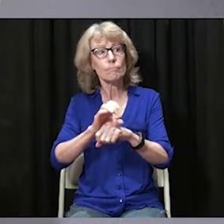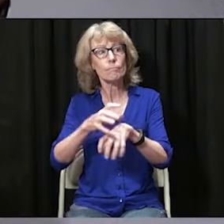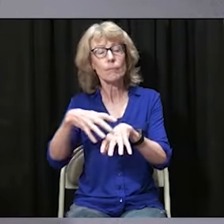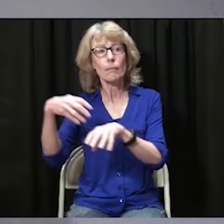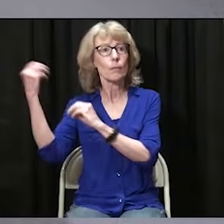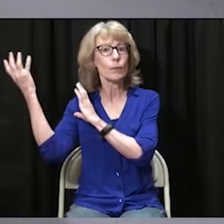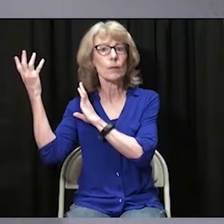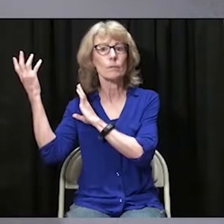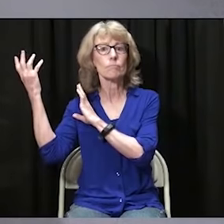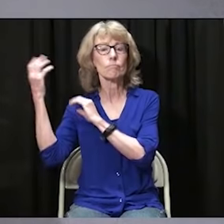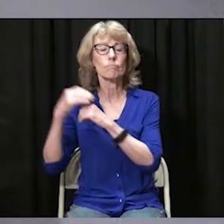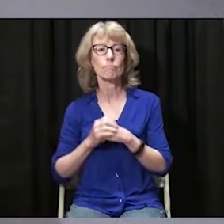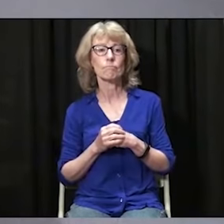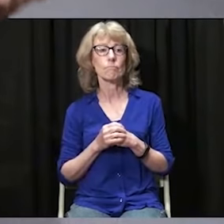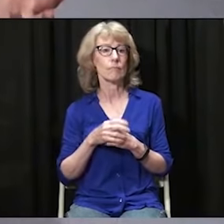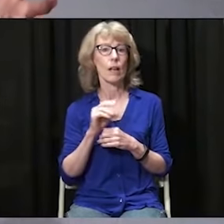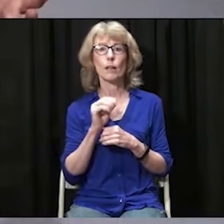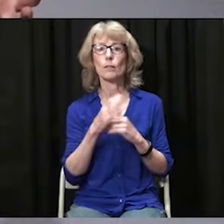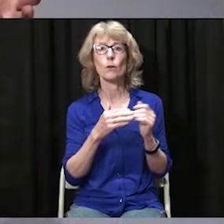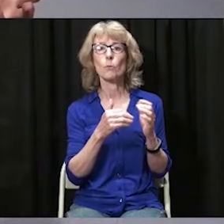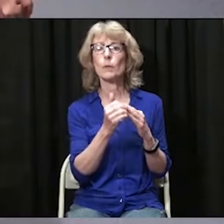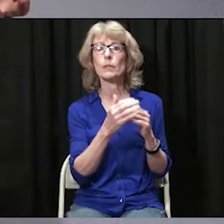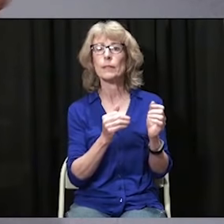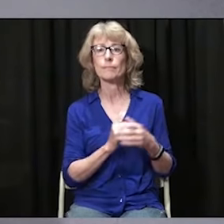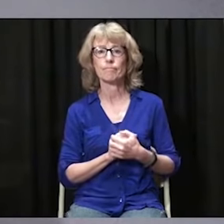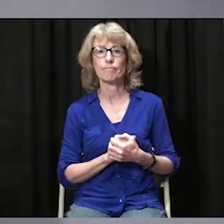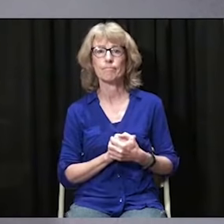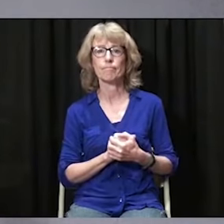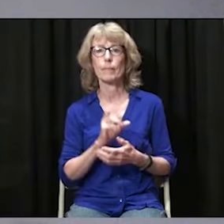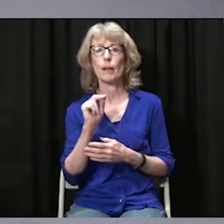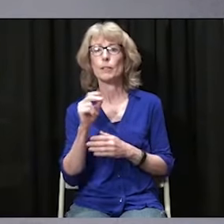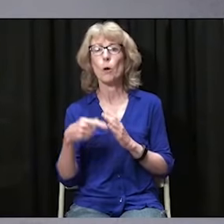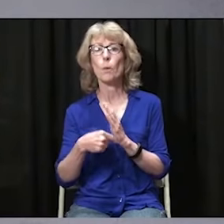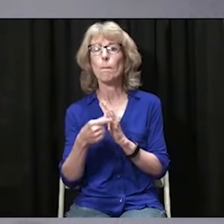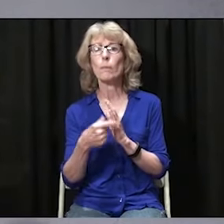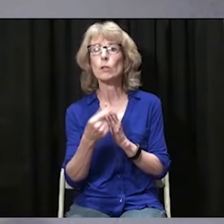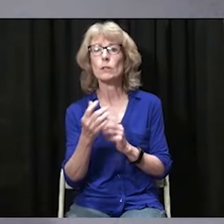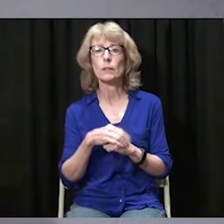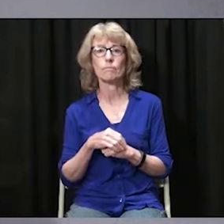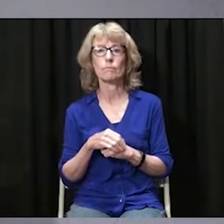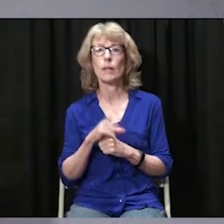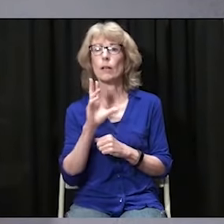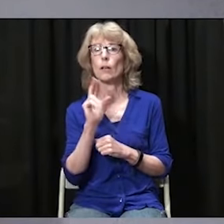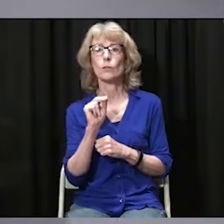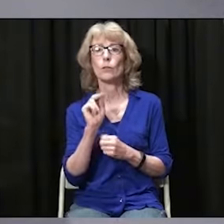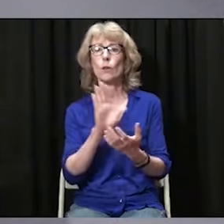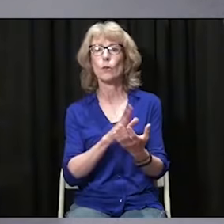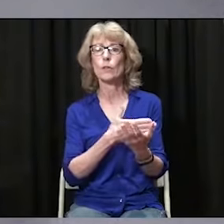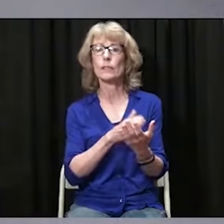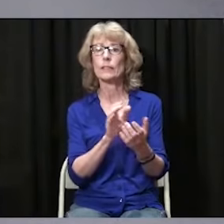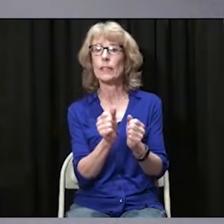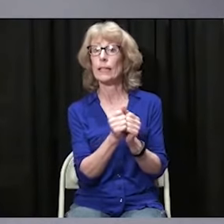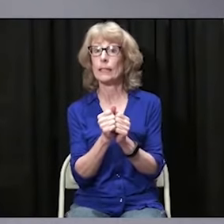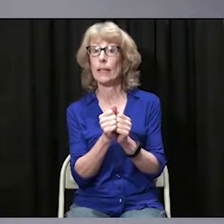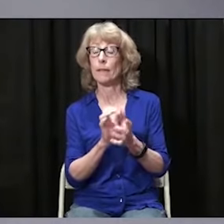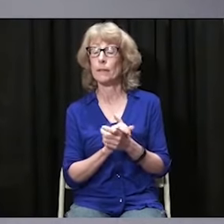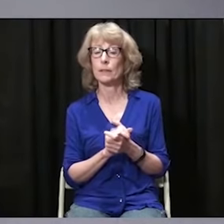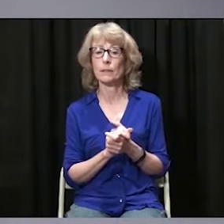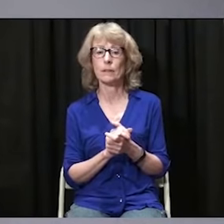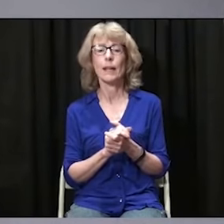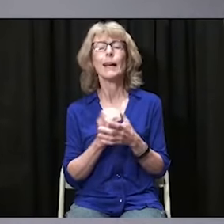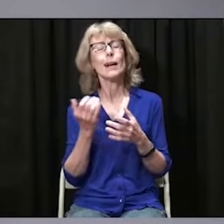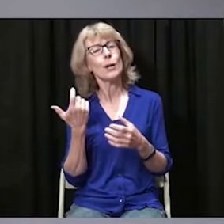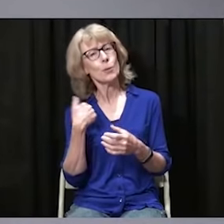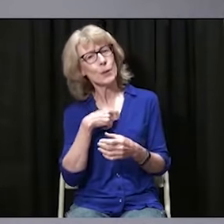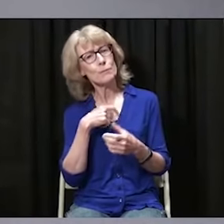No building, no bulletin, no singing together. And now we've been trying to do the